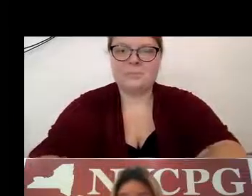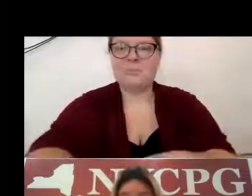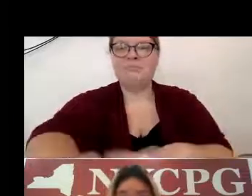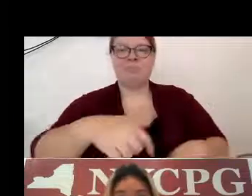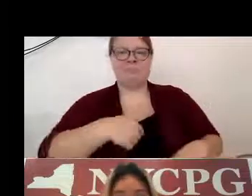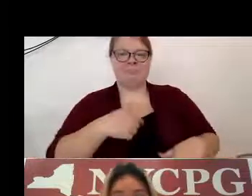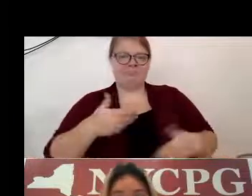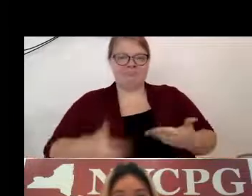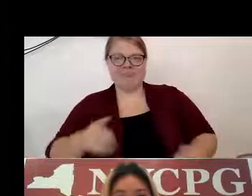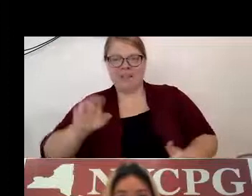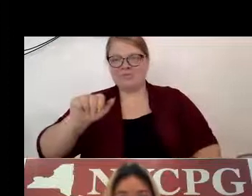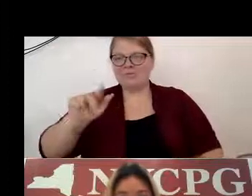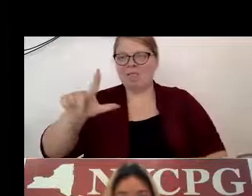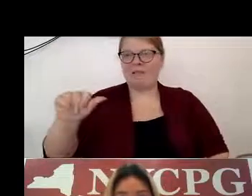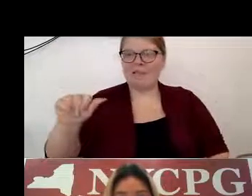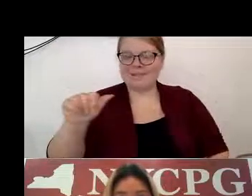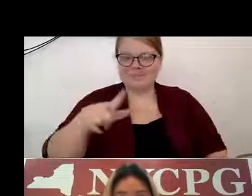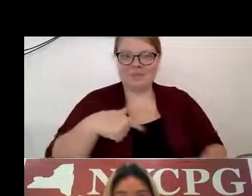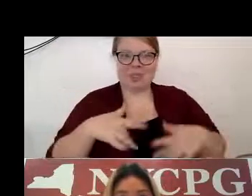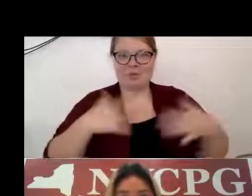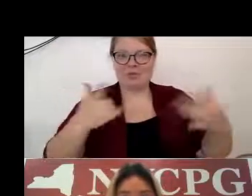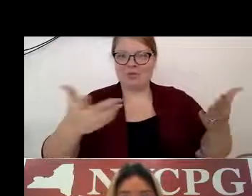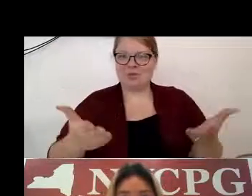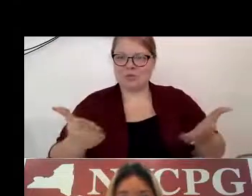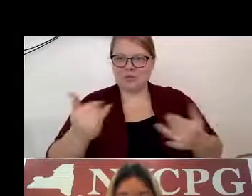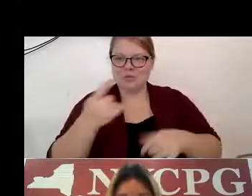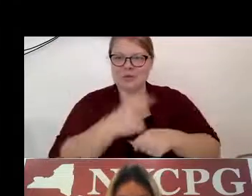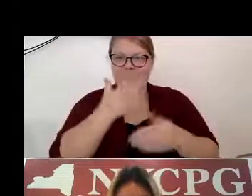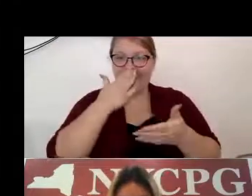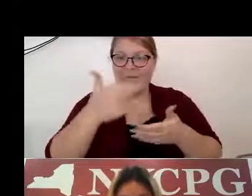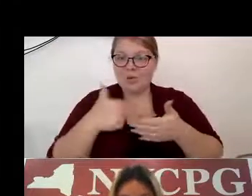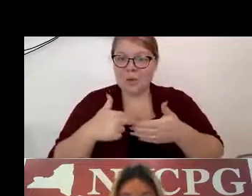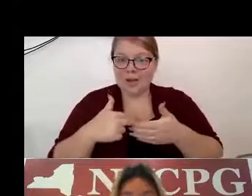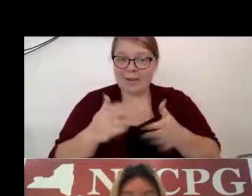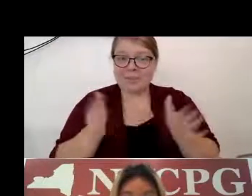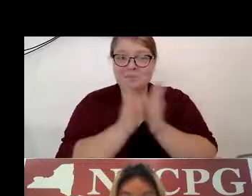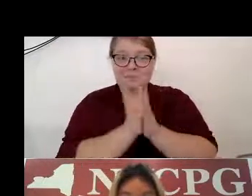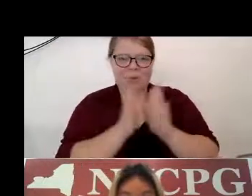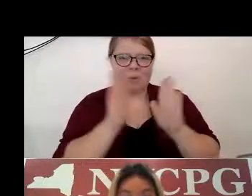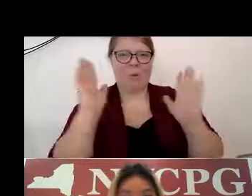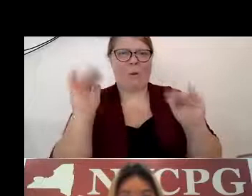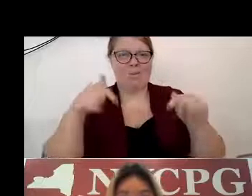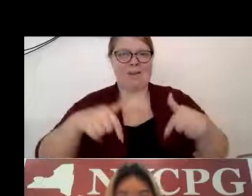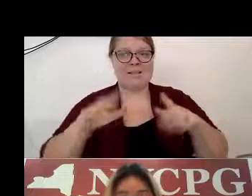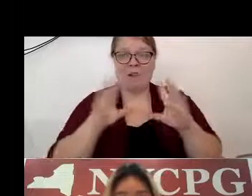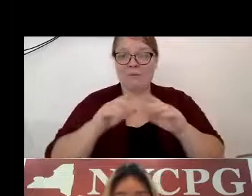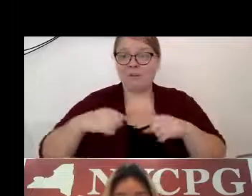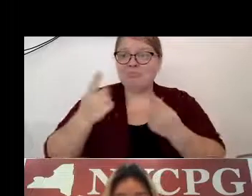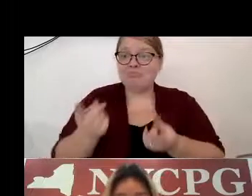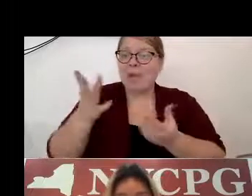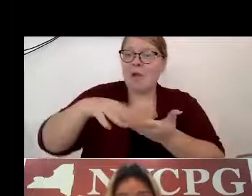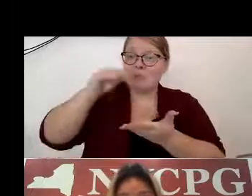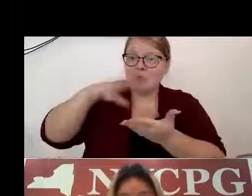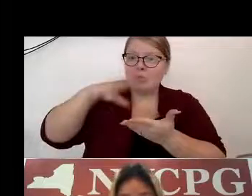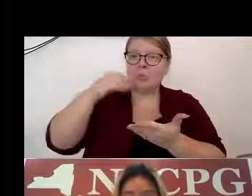Gambling Resource Center. We're thrilled to have you here. Thank you for joining us, and we hope that the conference has been educational and informative